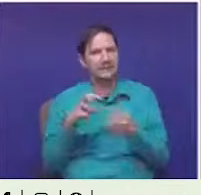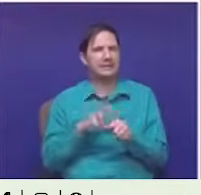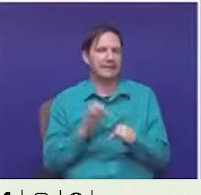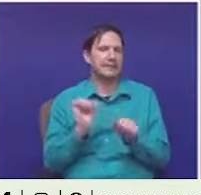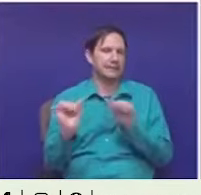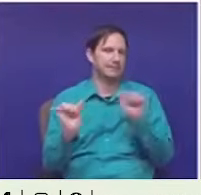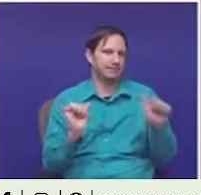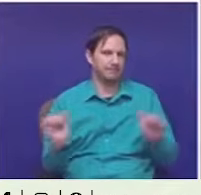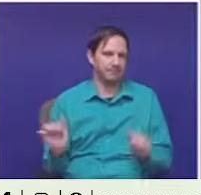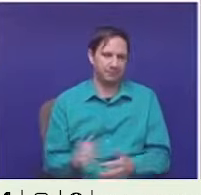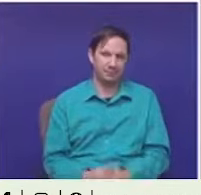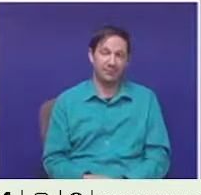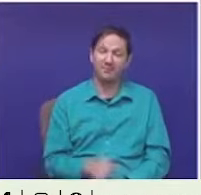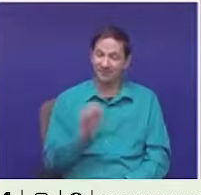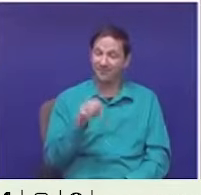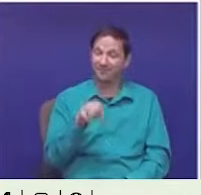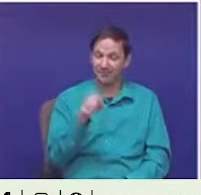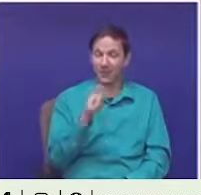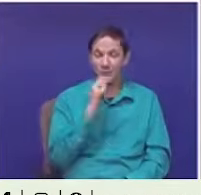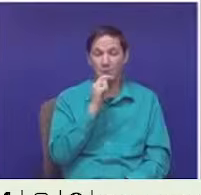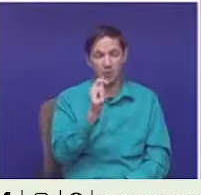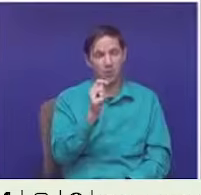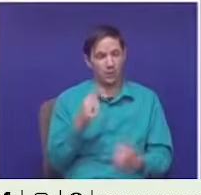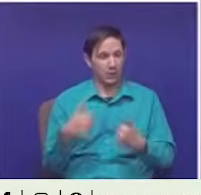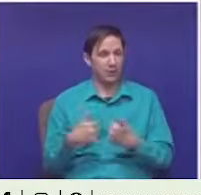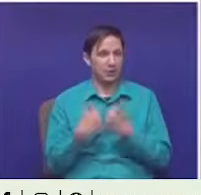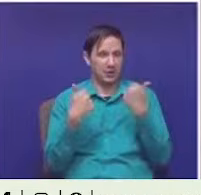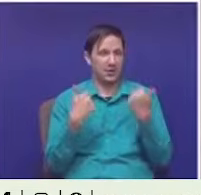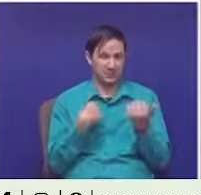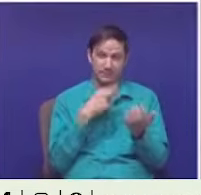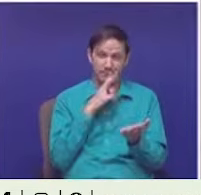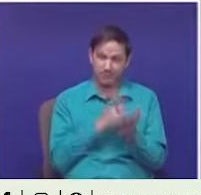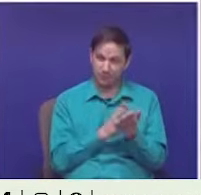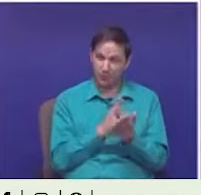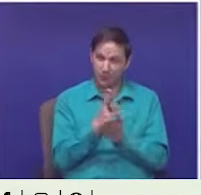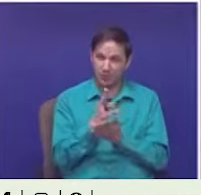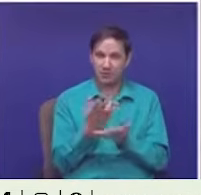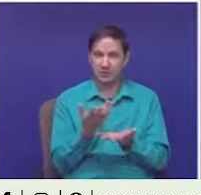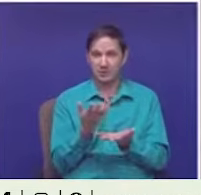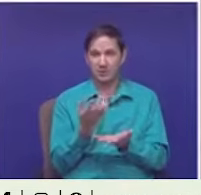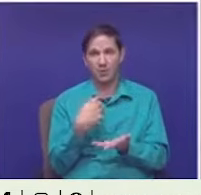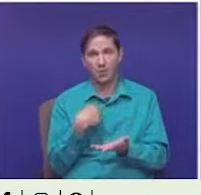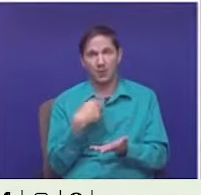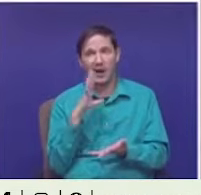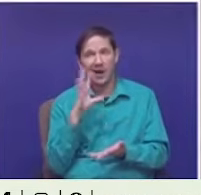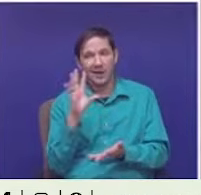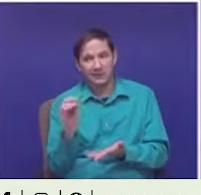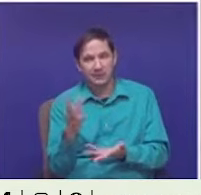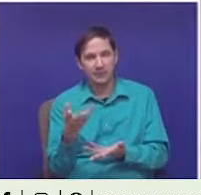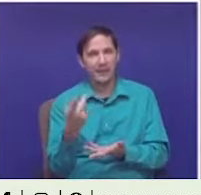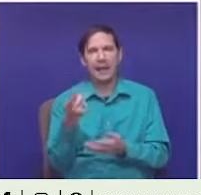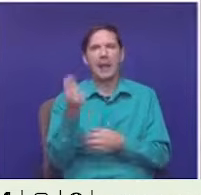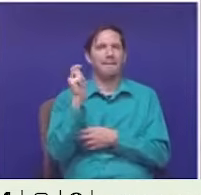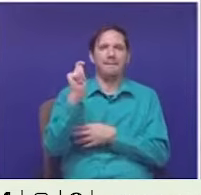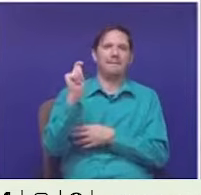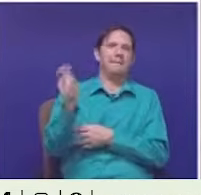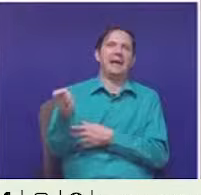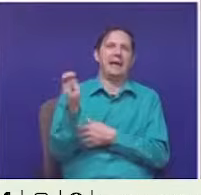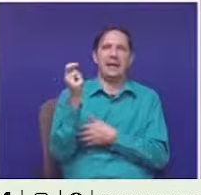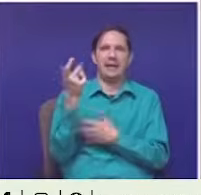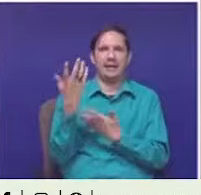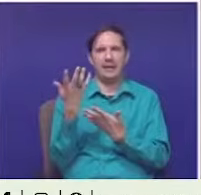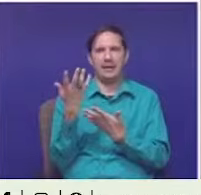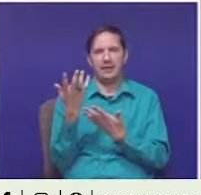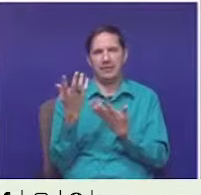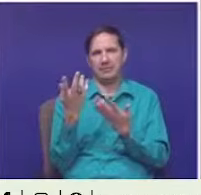a challenge, honorable members, and I must be honest, especially when provinces are saying, we barely can be able to pay the bill for